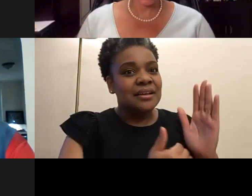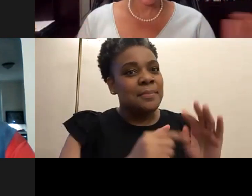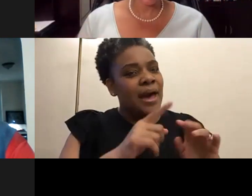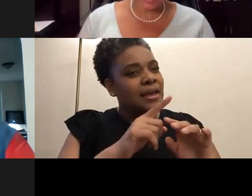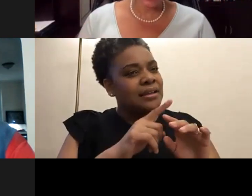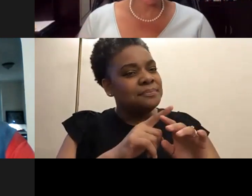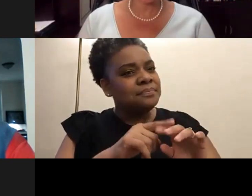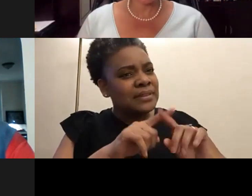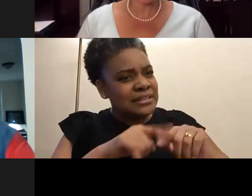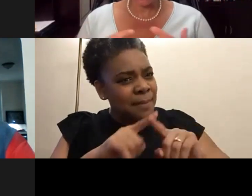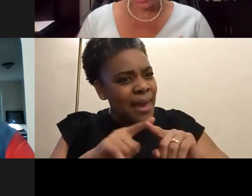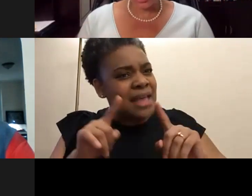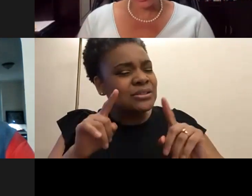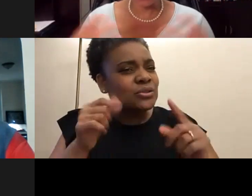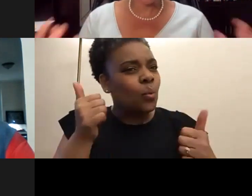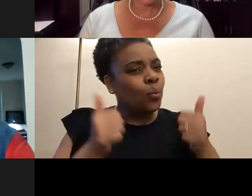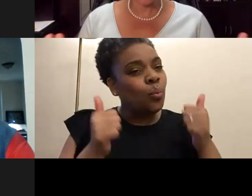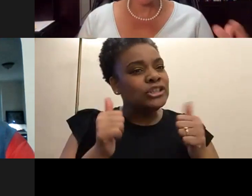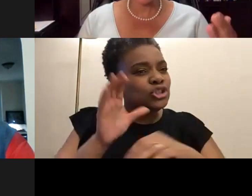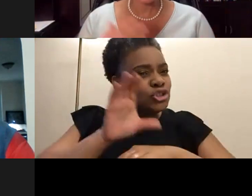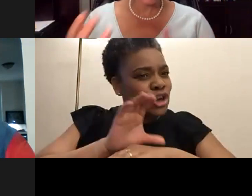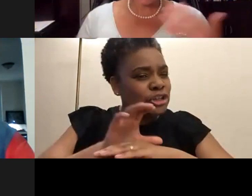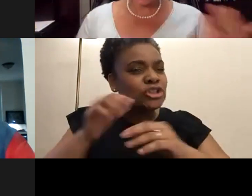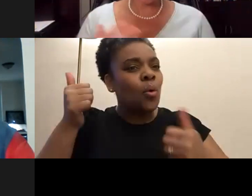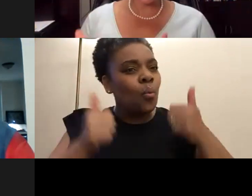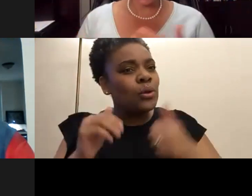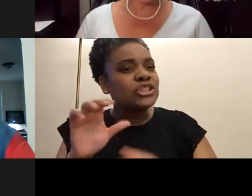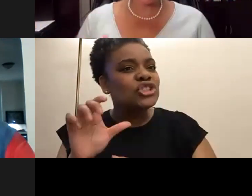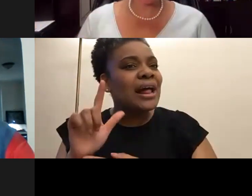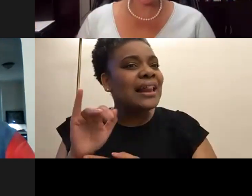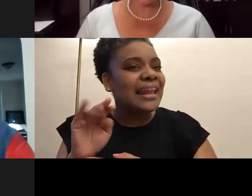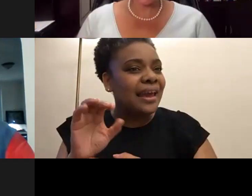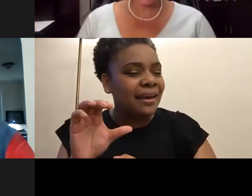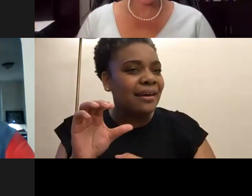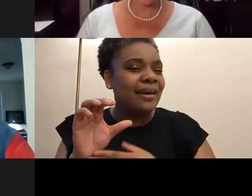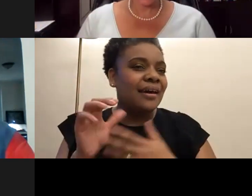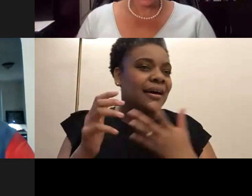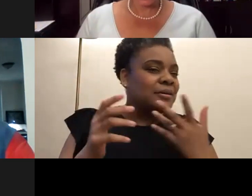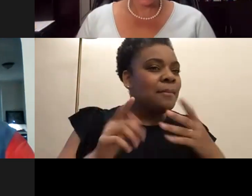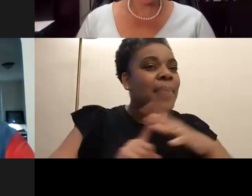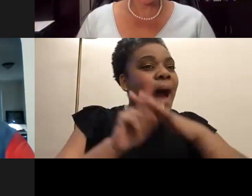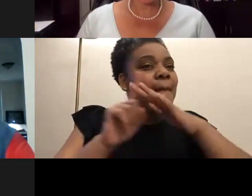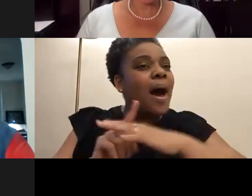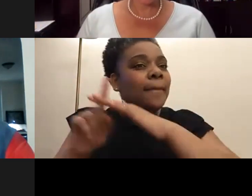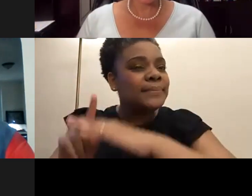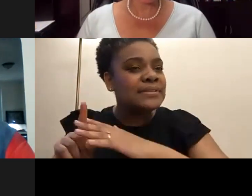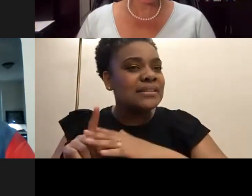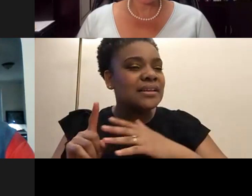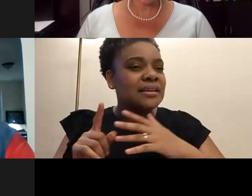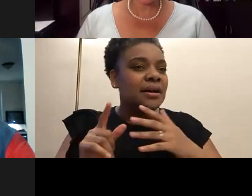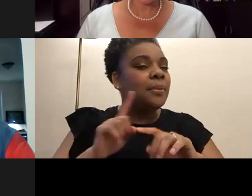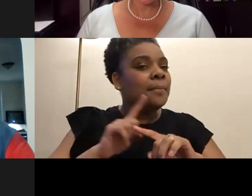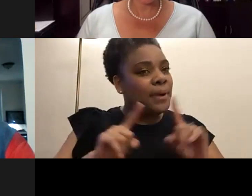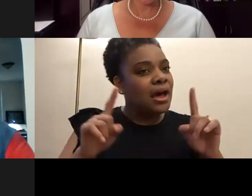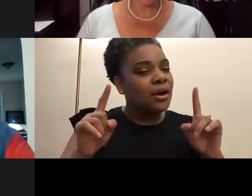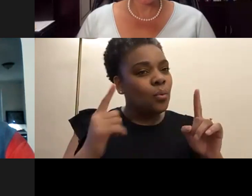can get into clinics, or sometimes churches do pop-ups, and you have to kind of get community engagement. But I think this would be a good